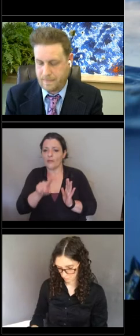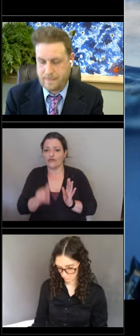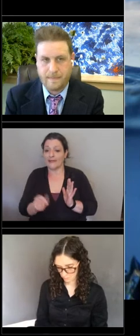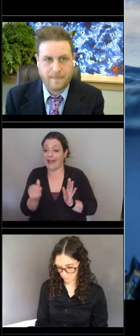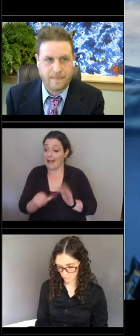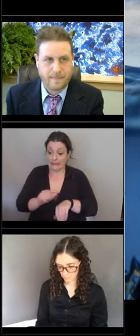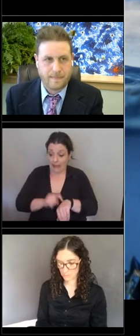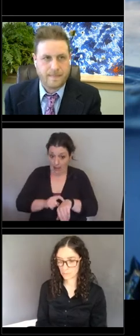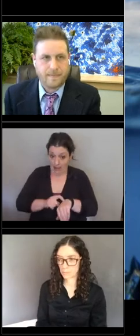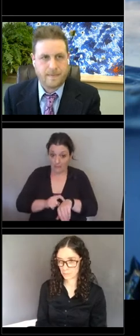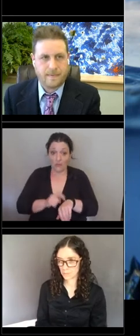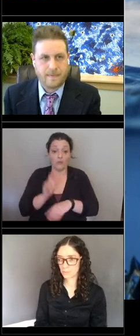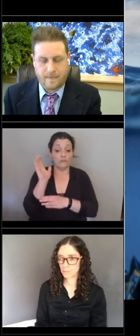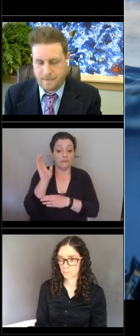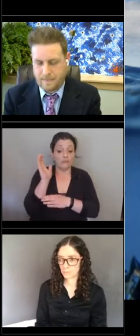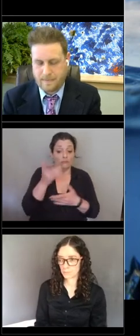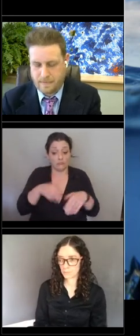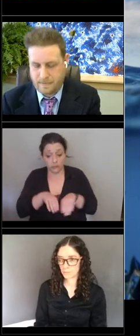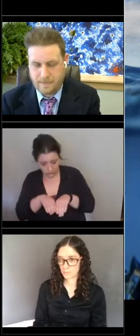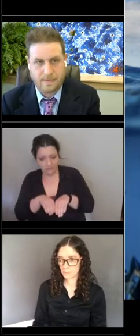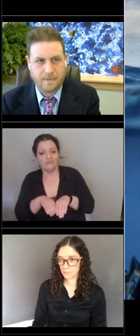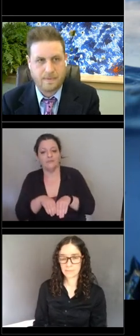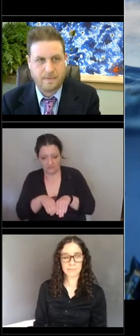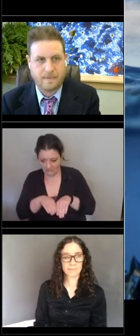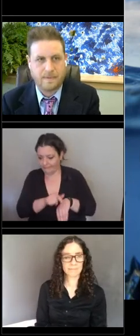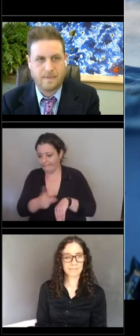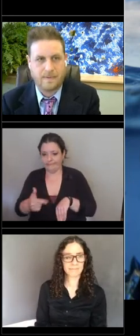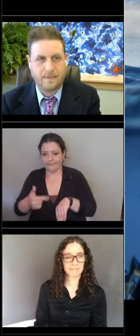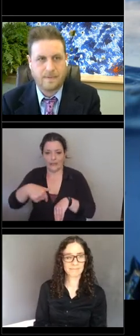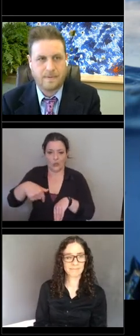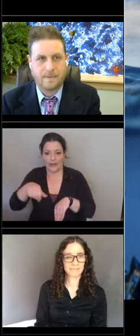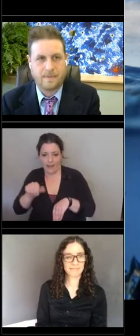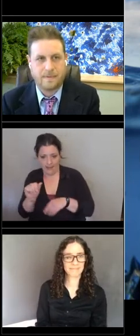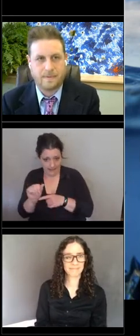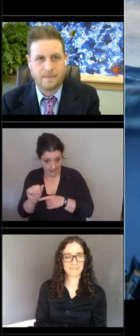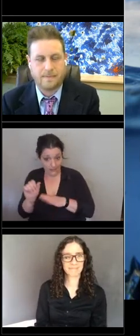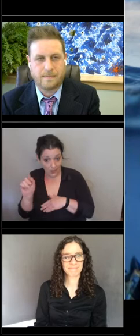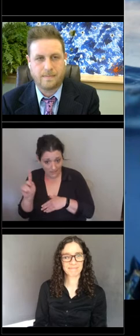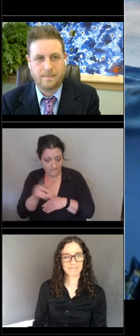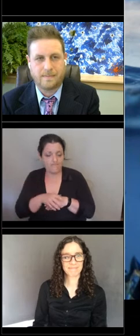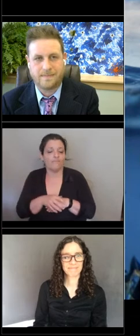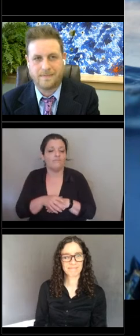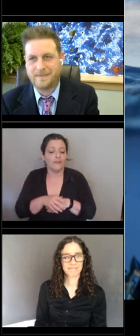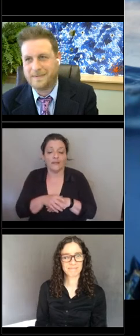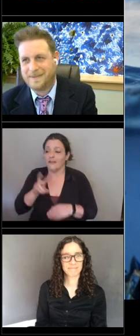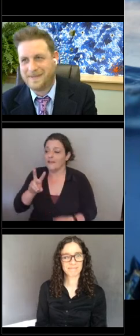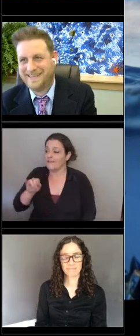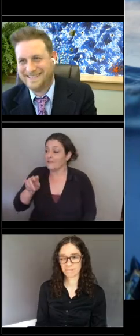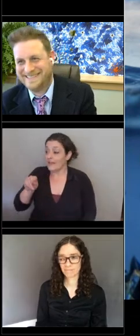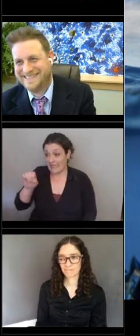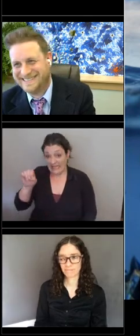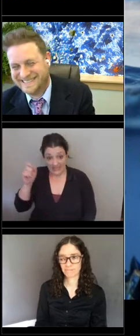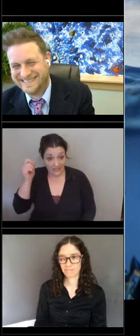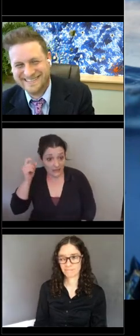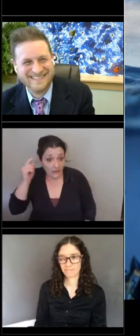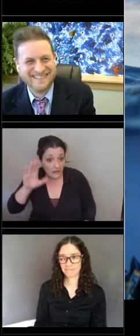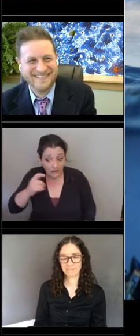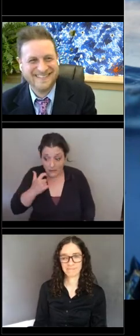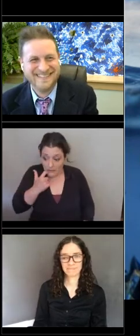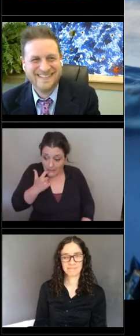presentation. So now it's my pleasure to introduce Vinny. Vinny was only recently discovered on the shores of San